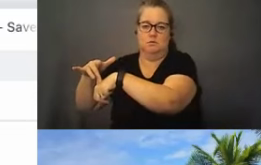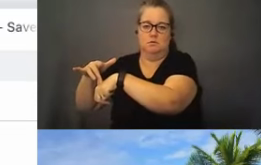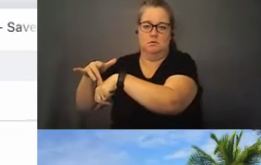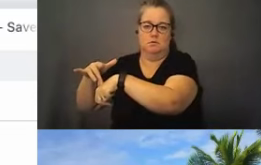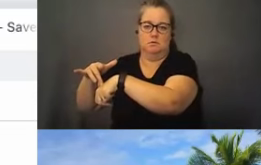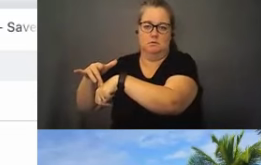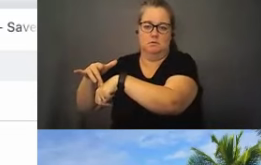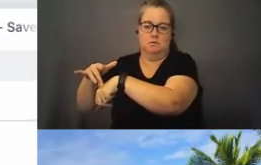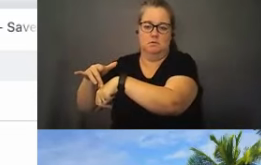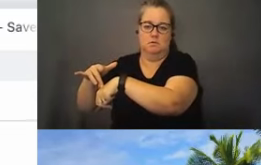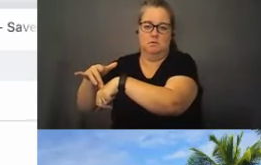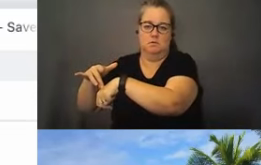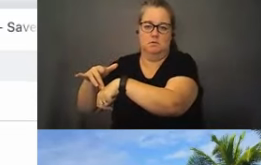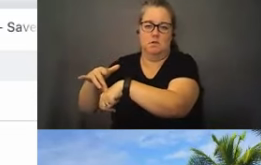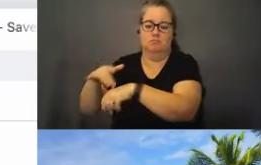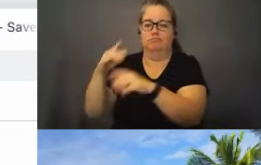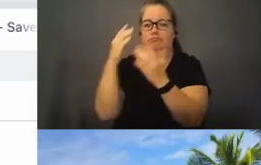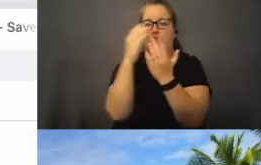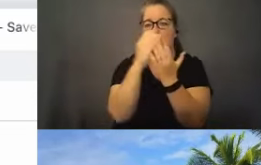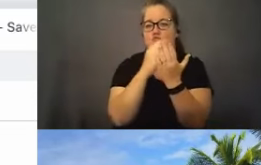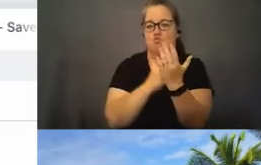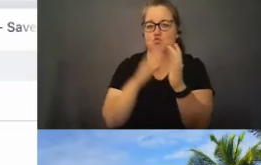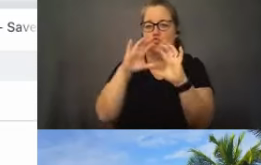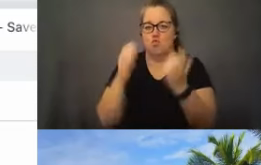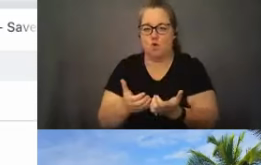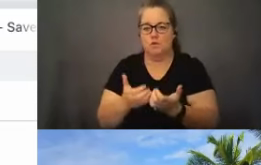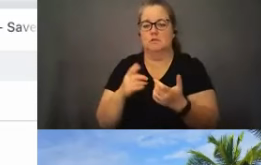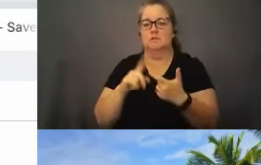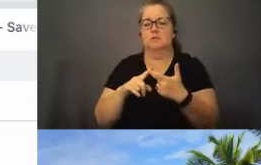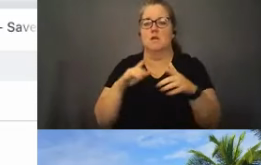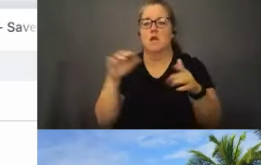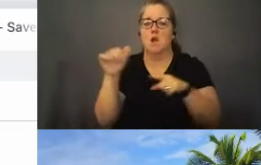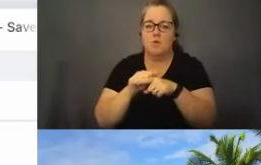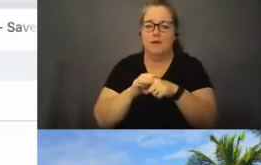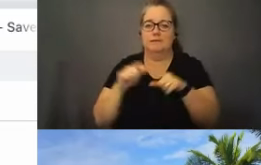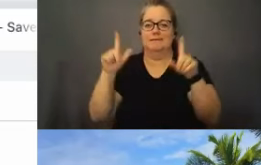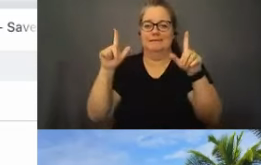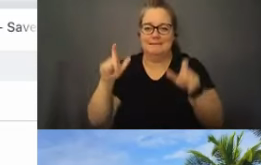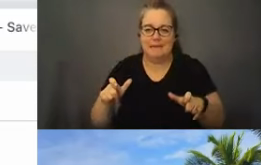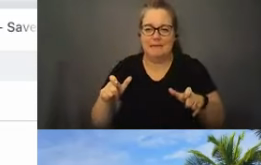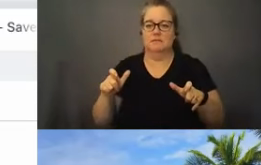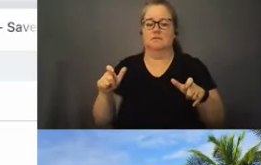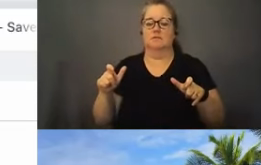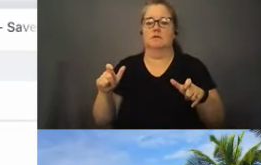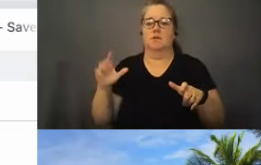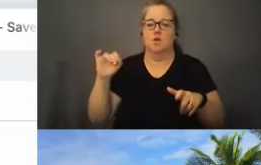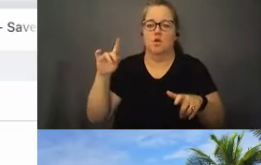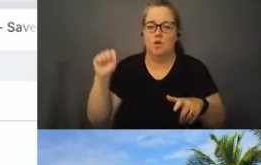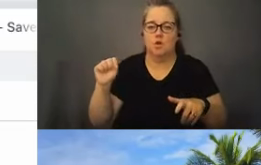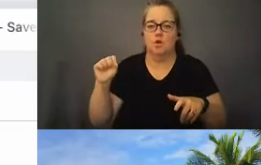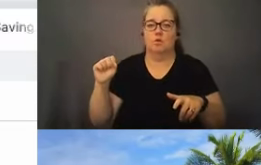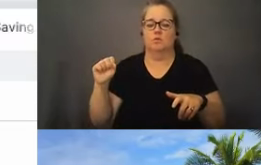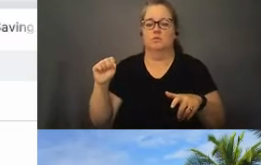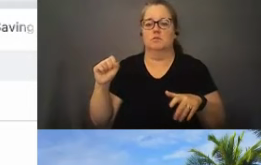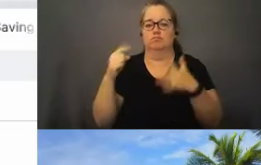It's all our courses. There's practice, tests, mega codes, algorithms, just lots of different ways to